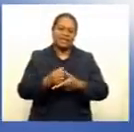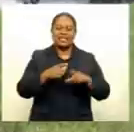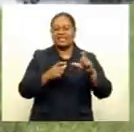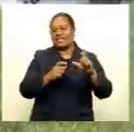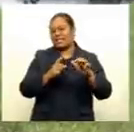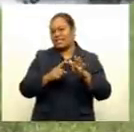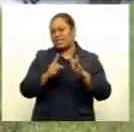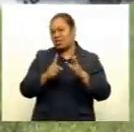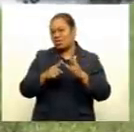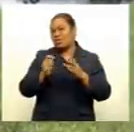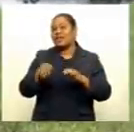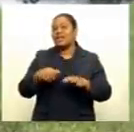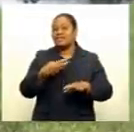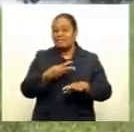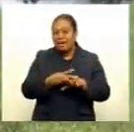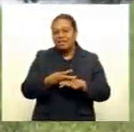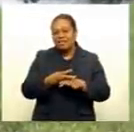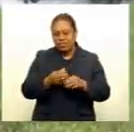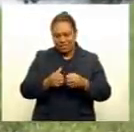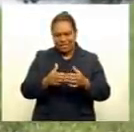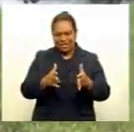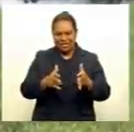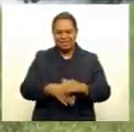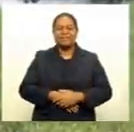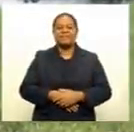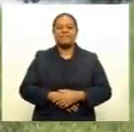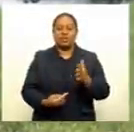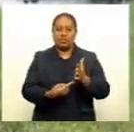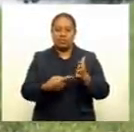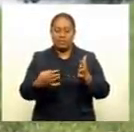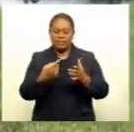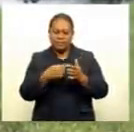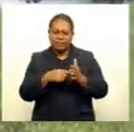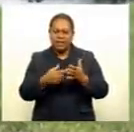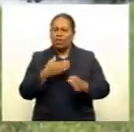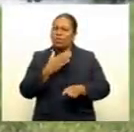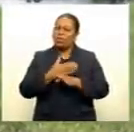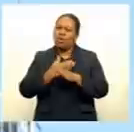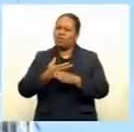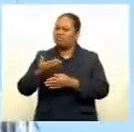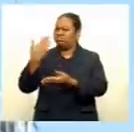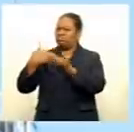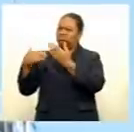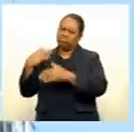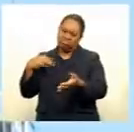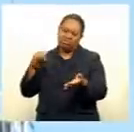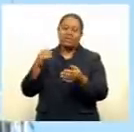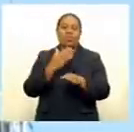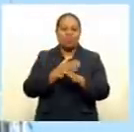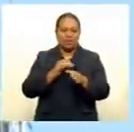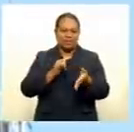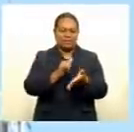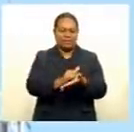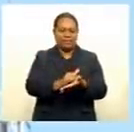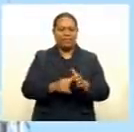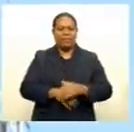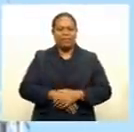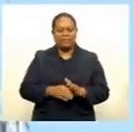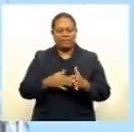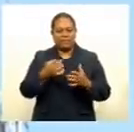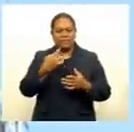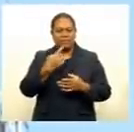be effective from the 1st of next month. Tindreu has been with Fiji Airports for a number of years. It's been almost a year since the sudden passing